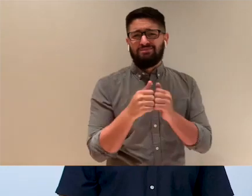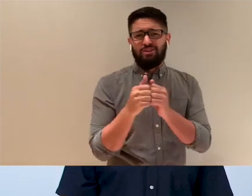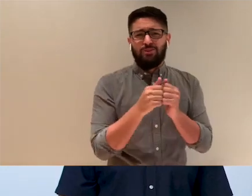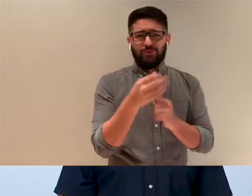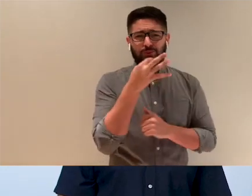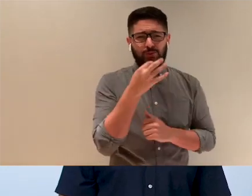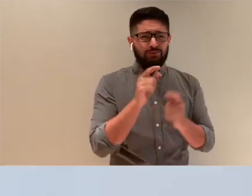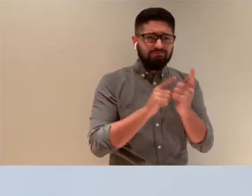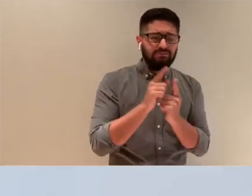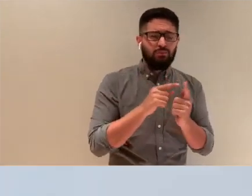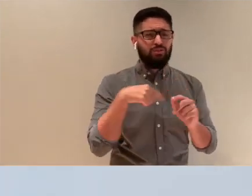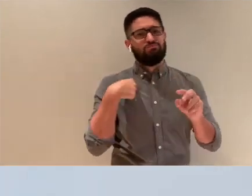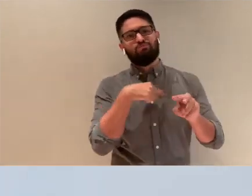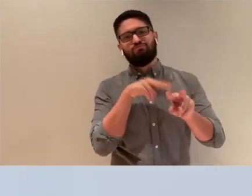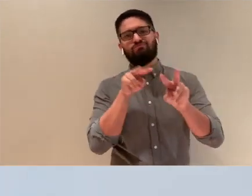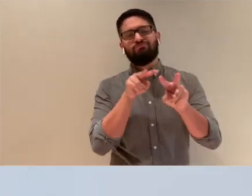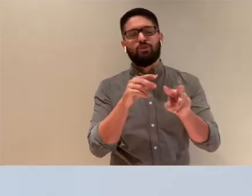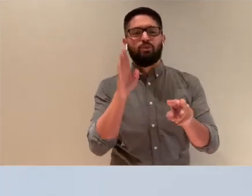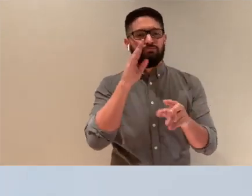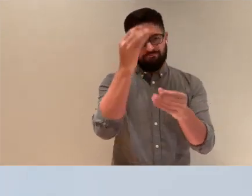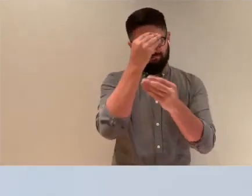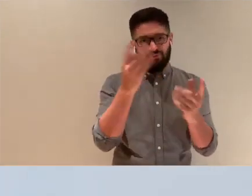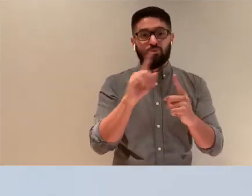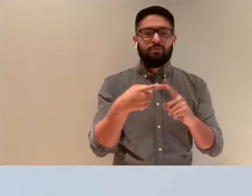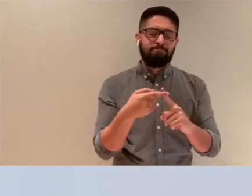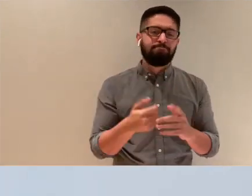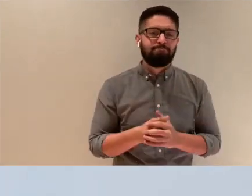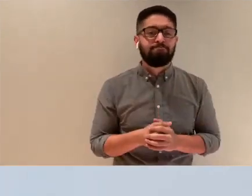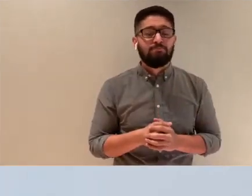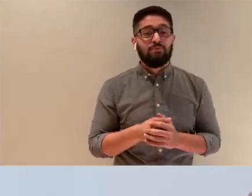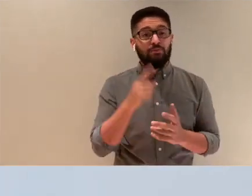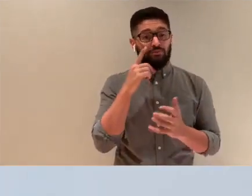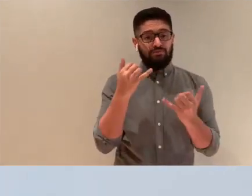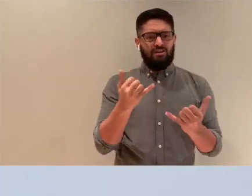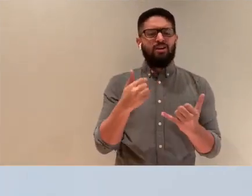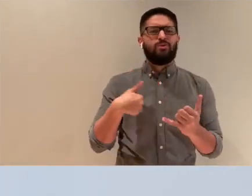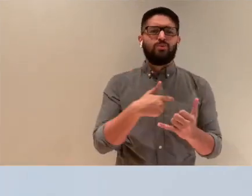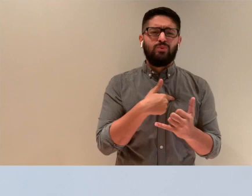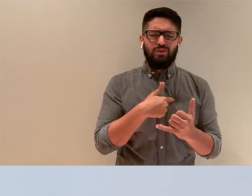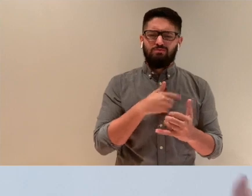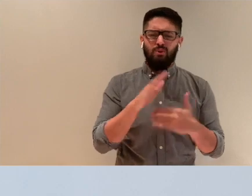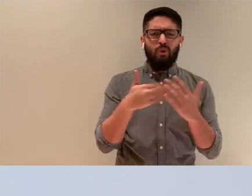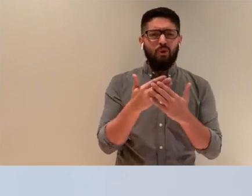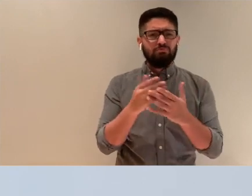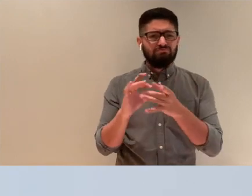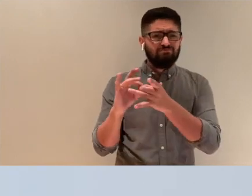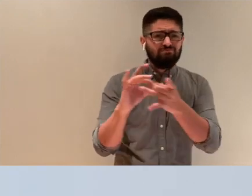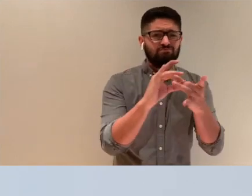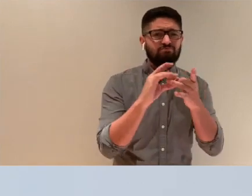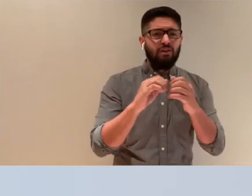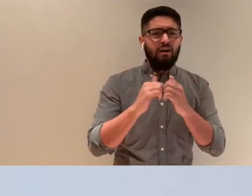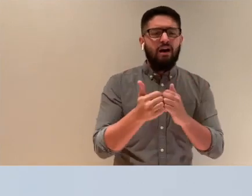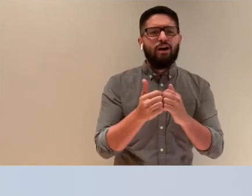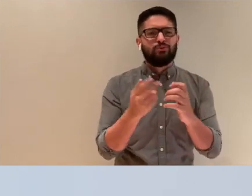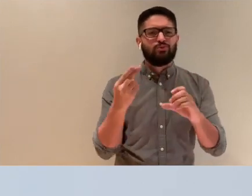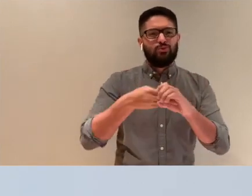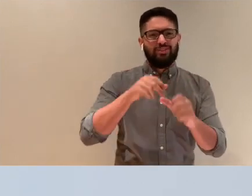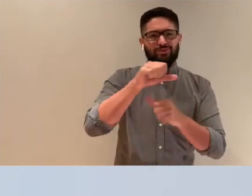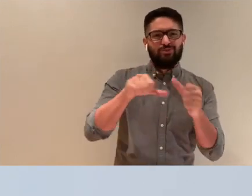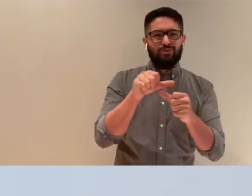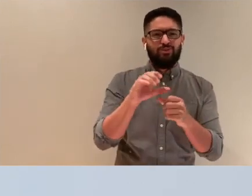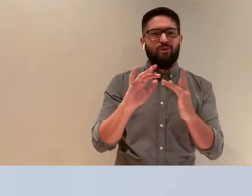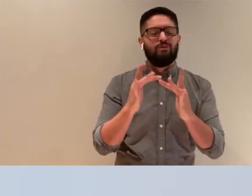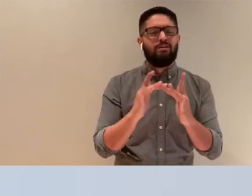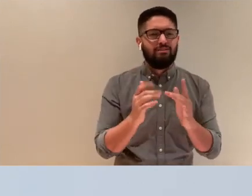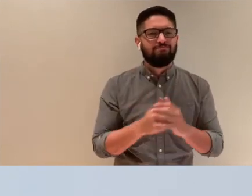face. We're looking forward to that. We'll keep you posted on that. In the meanwhile, we can all stay connected by joining each other